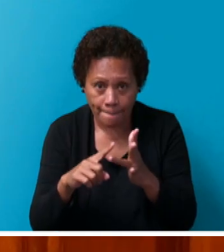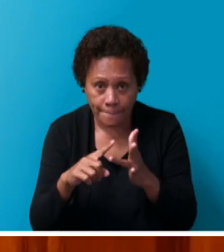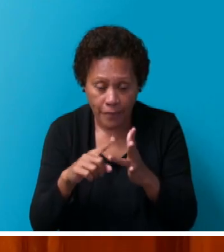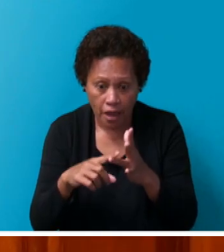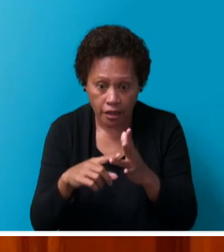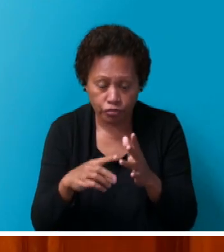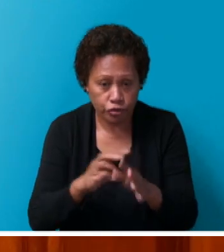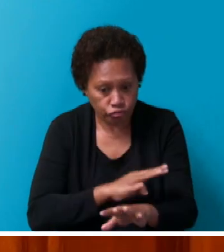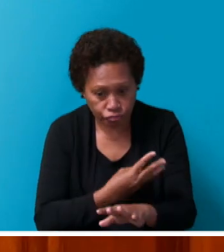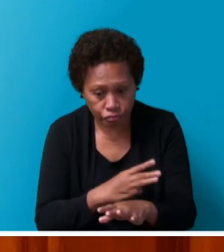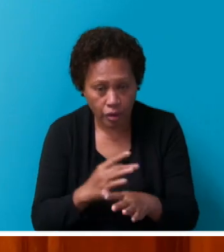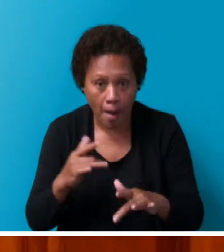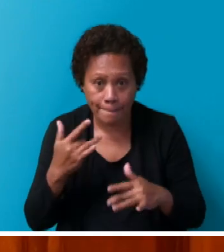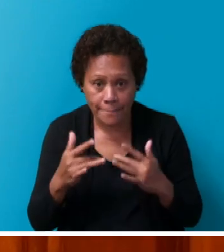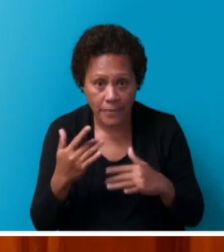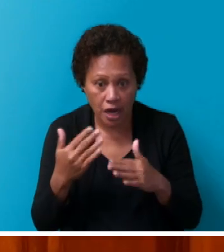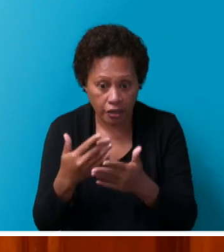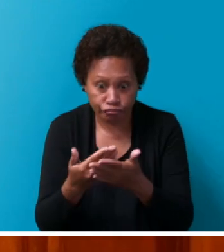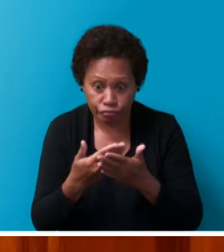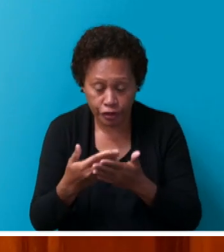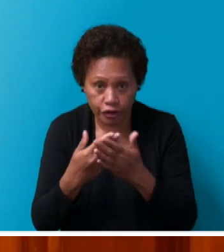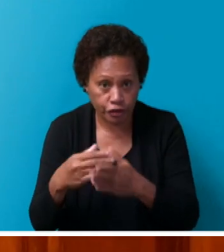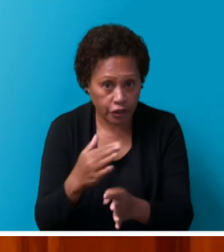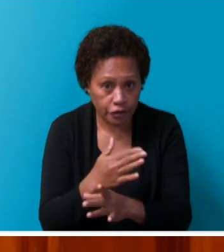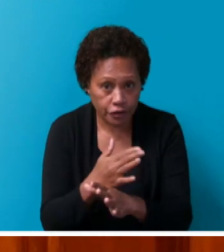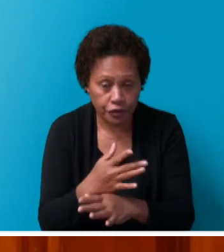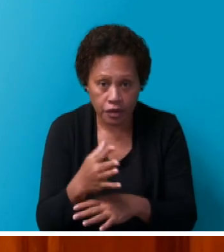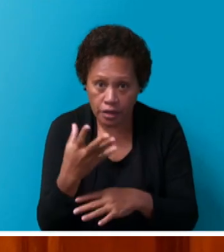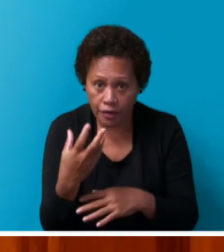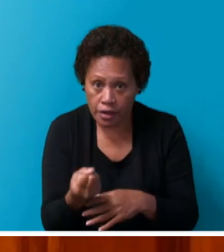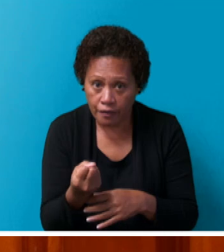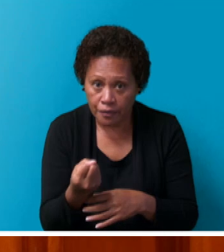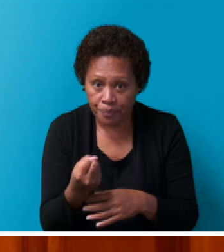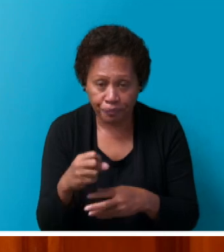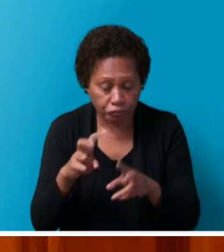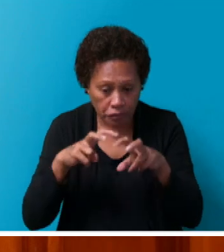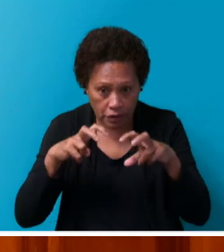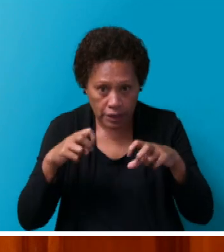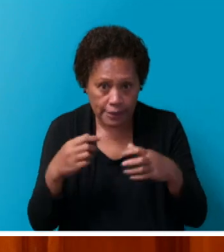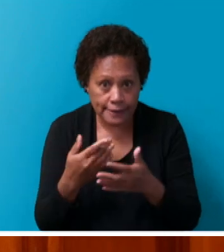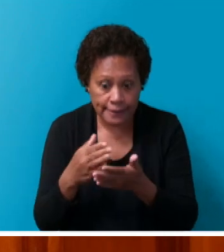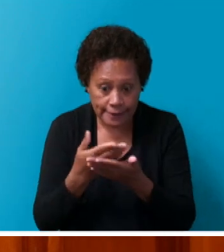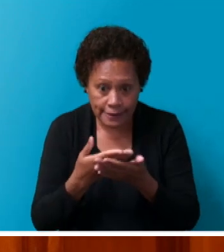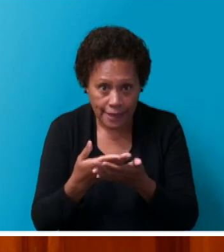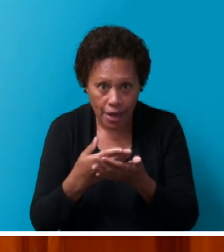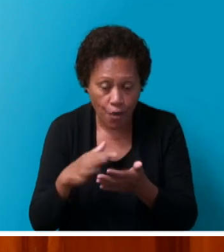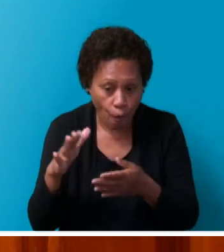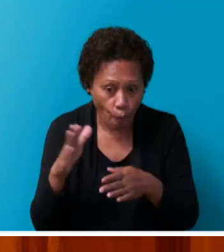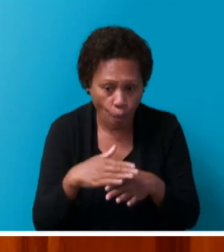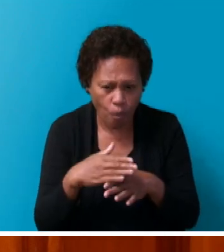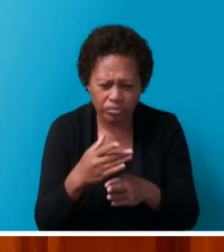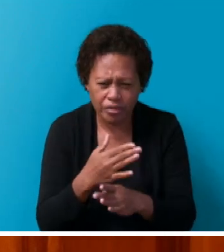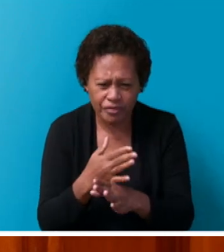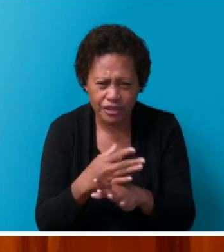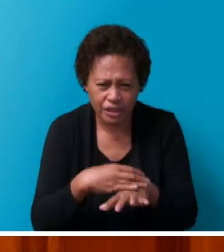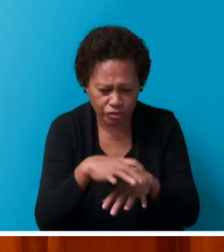uses bait to attract animals to the camera's field of view, allowing researchers to study species identification, abundance, and